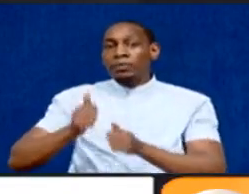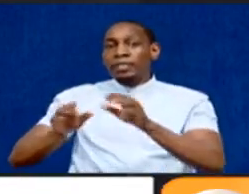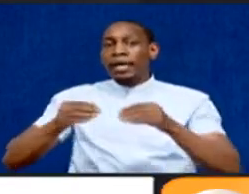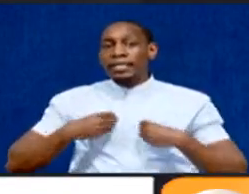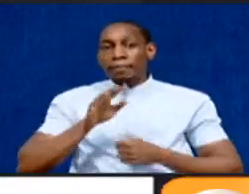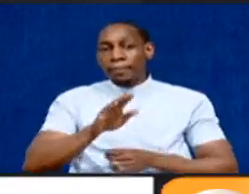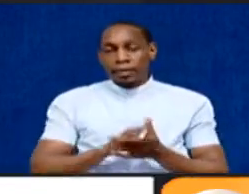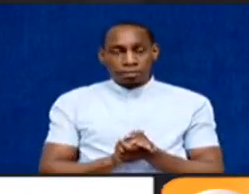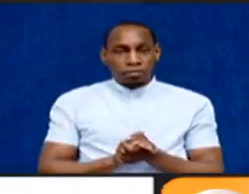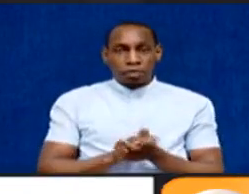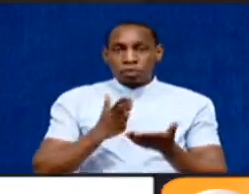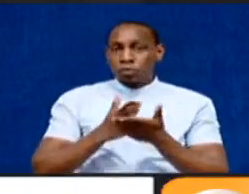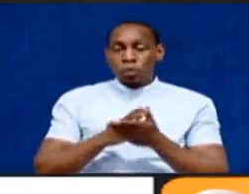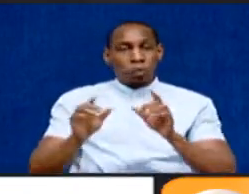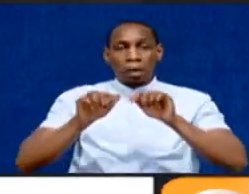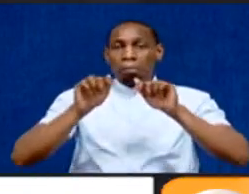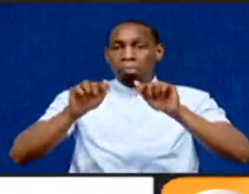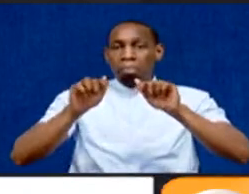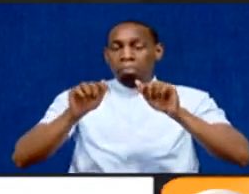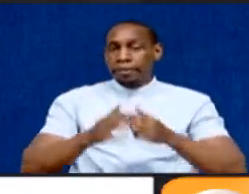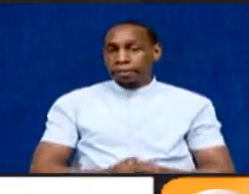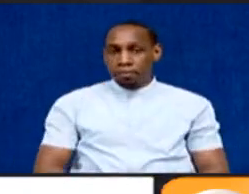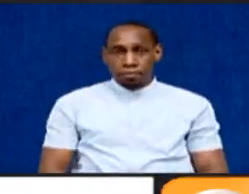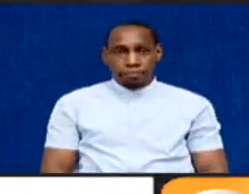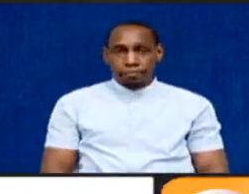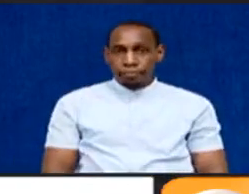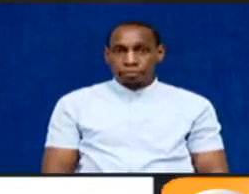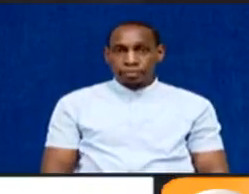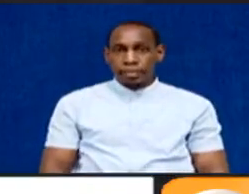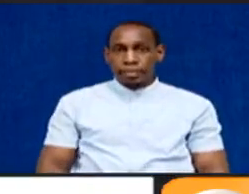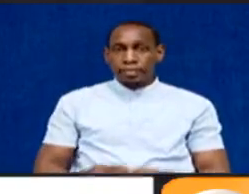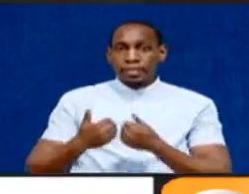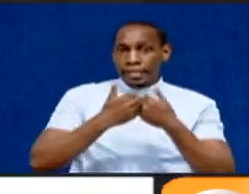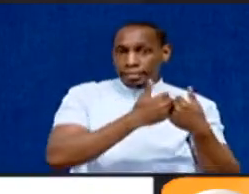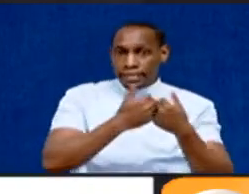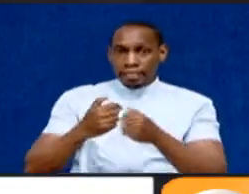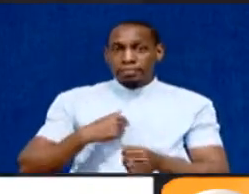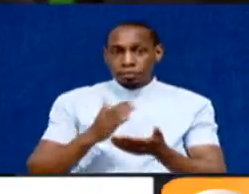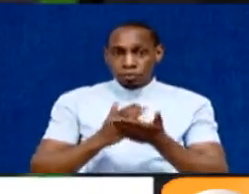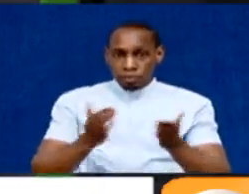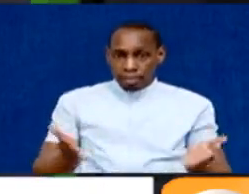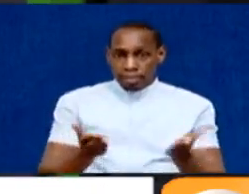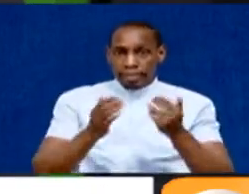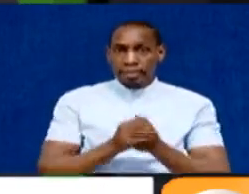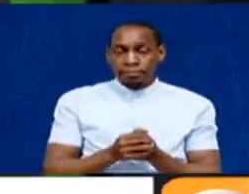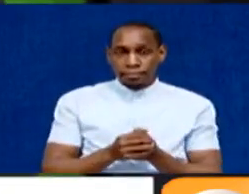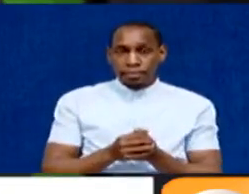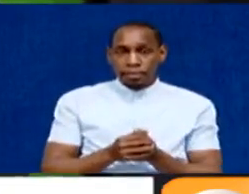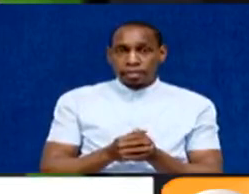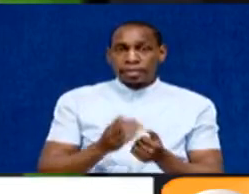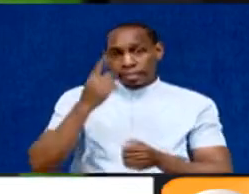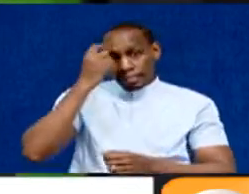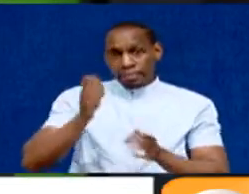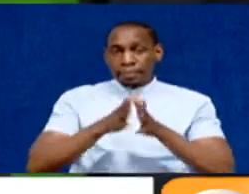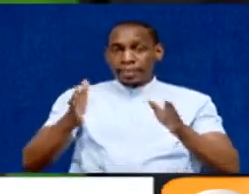So all those things, you know, gave me a challenge. You know, they propelled me. A young man with